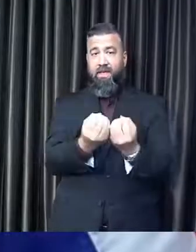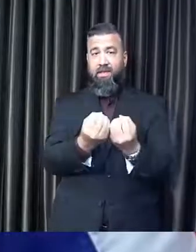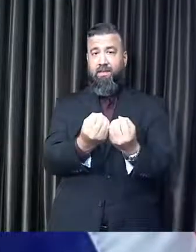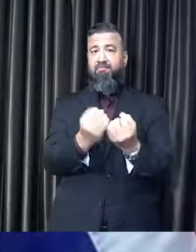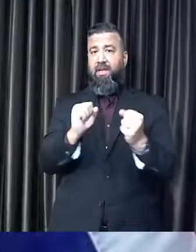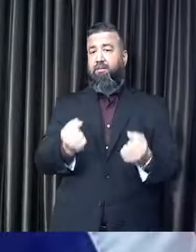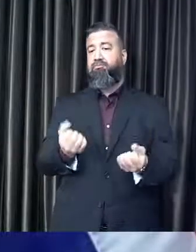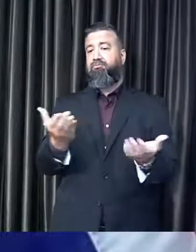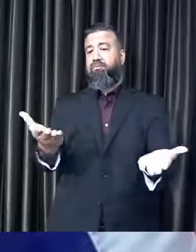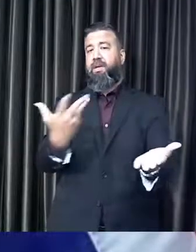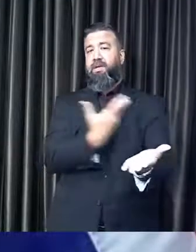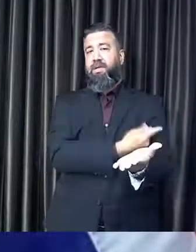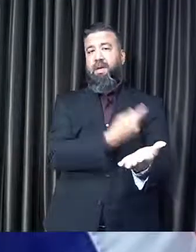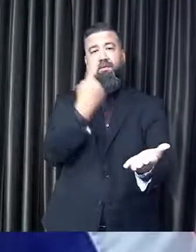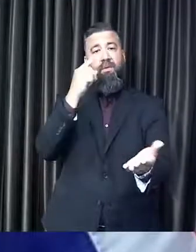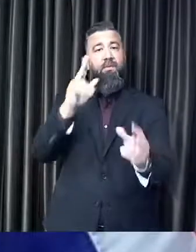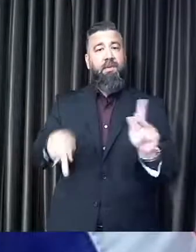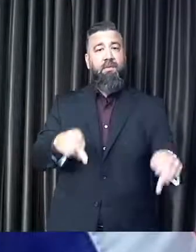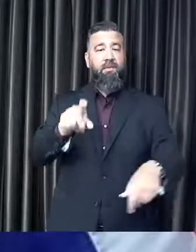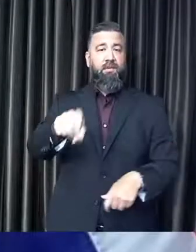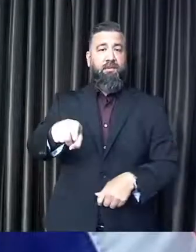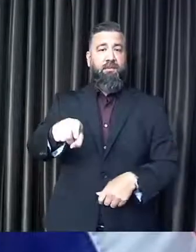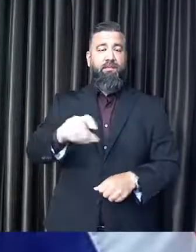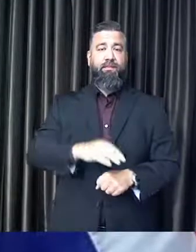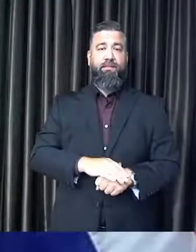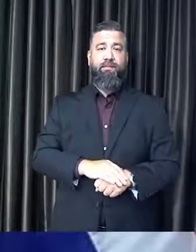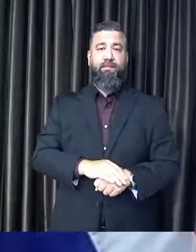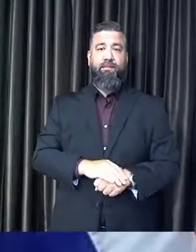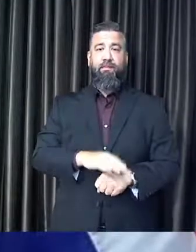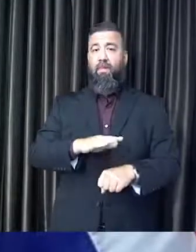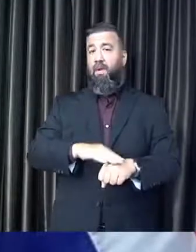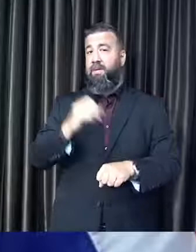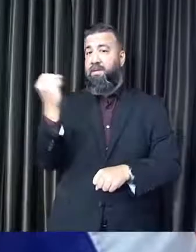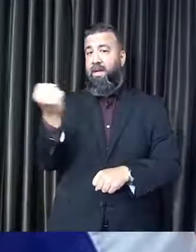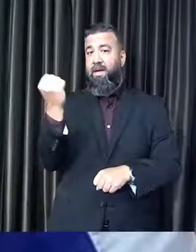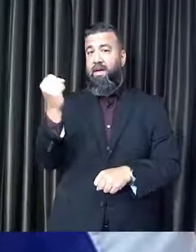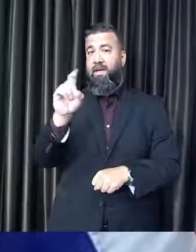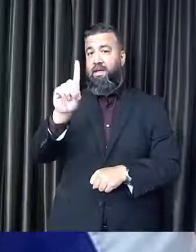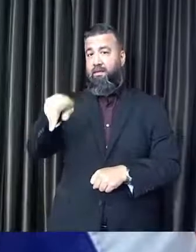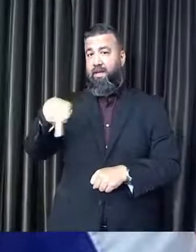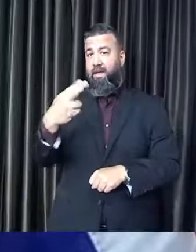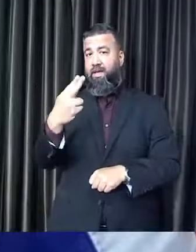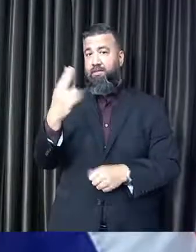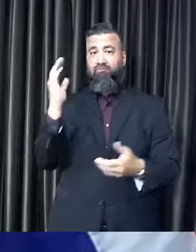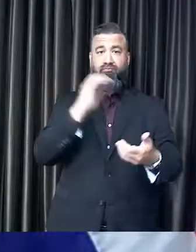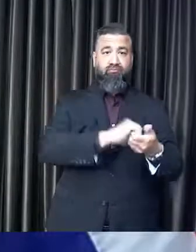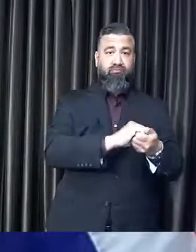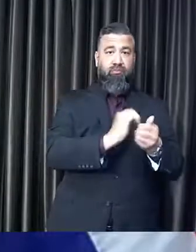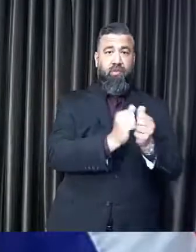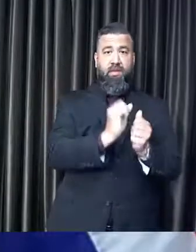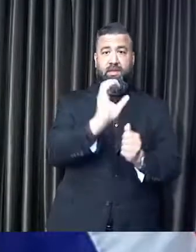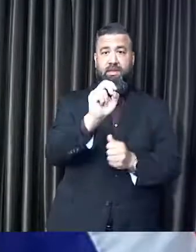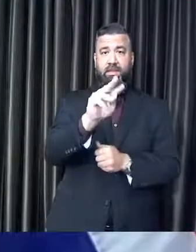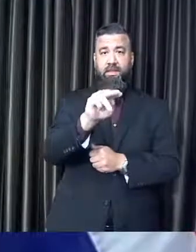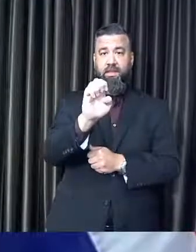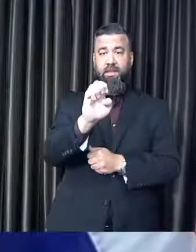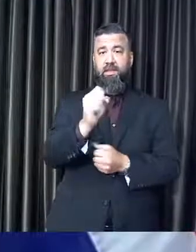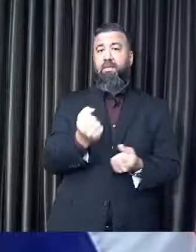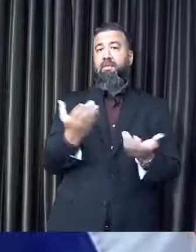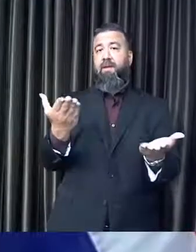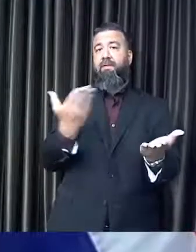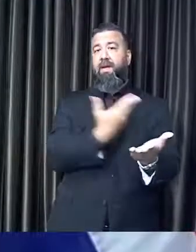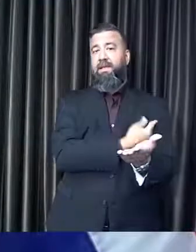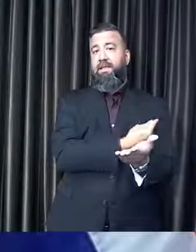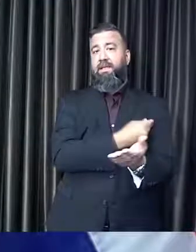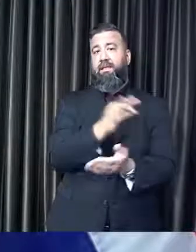those who need them. On Saturday, the Department of Public Health teamed up with Centene to provide vaccines at the company's Ferguson